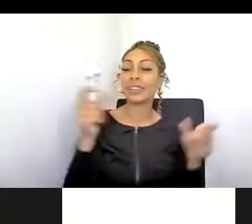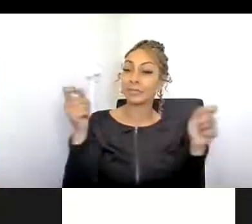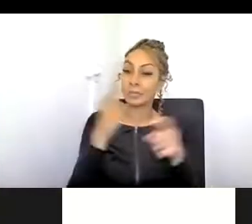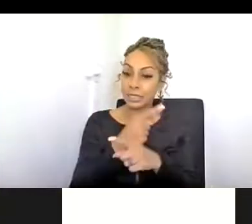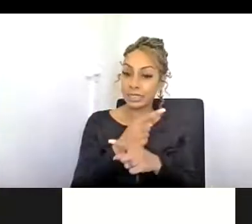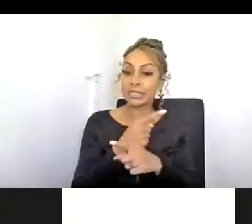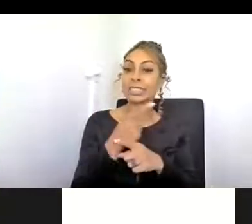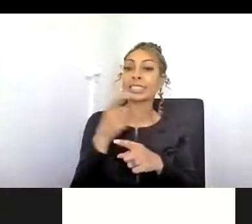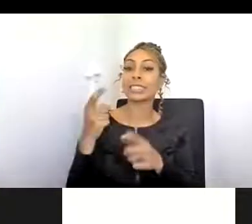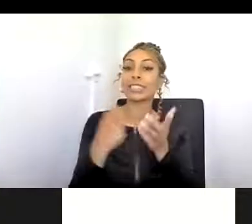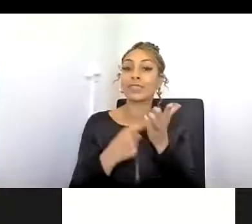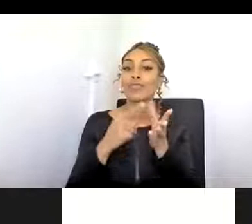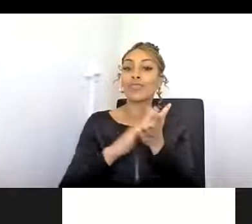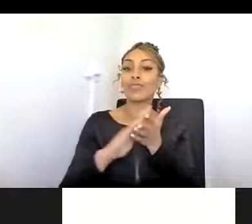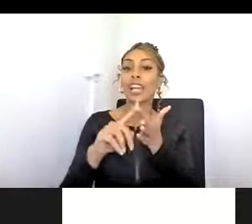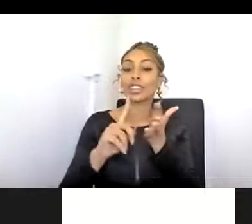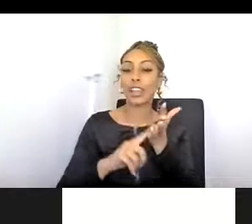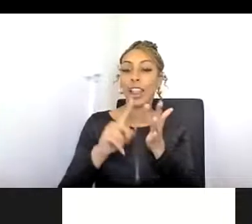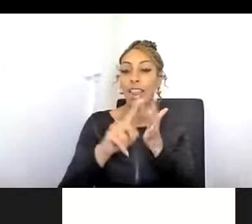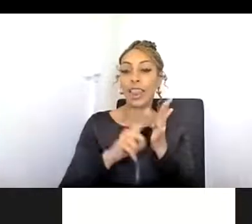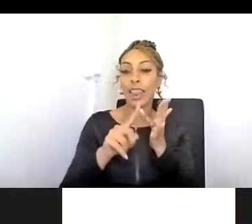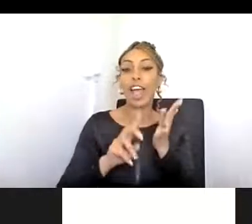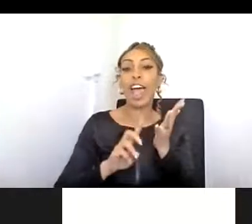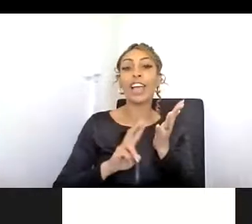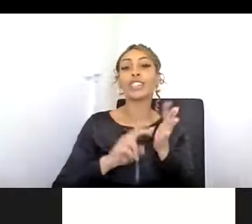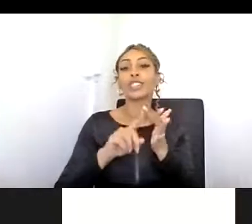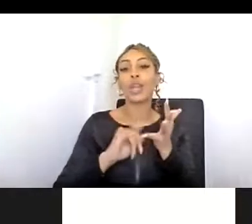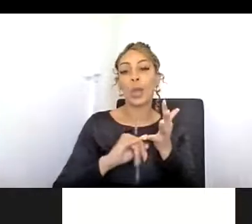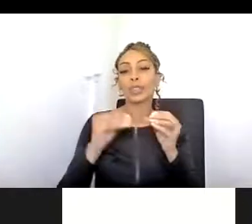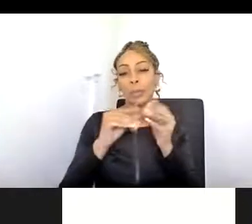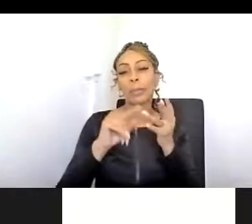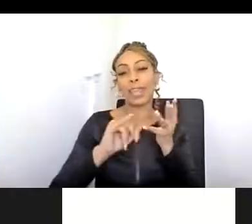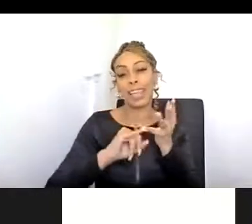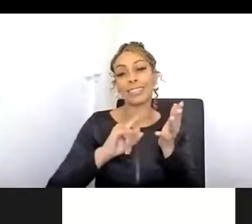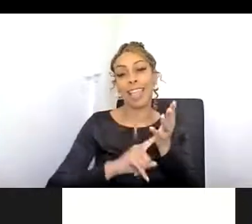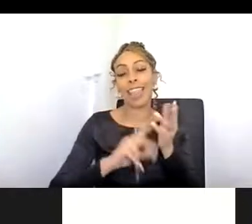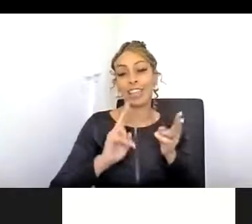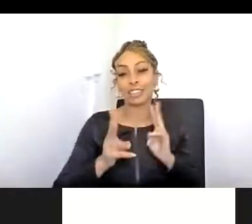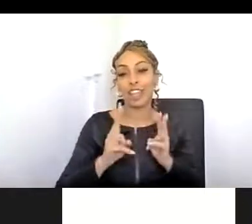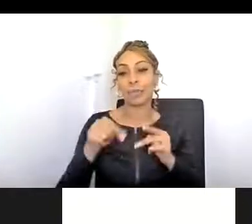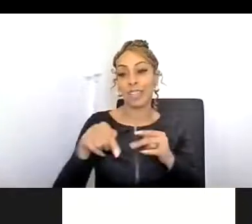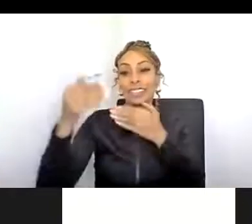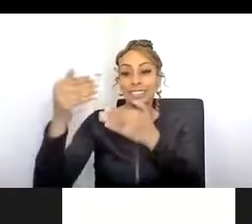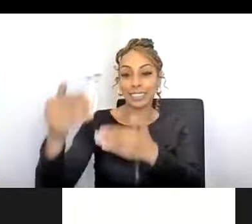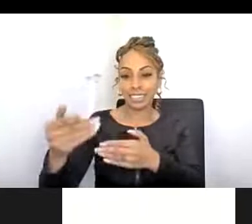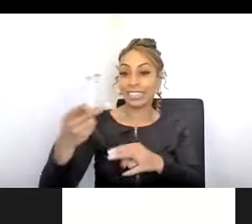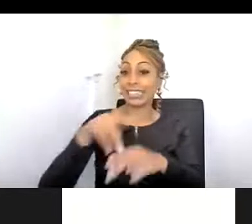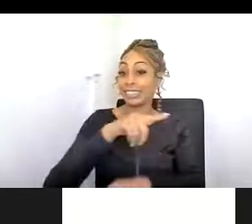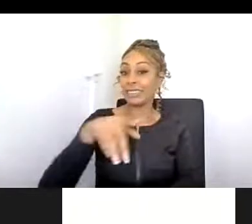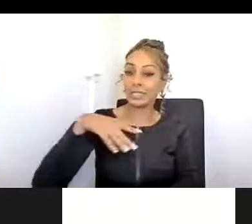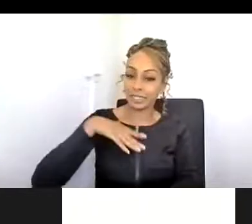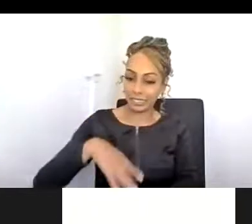have Rachel Jones here, who is our BSL interpreter for this session. So if you need BSL